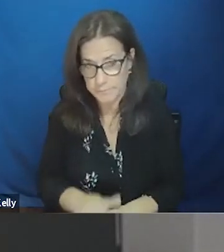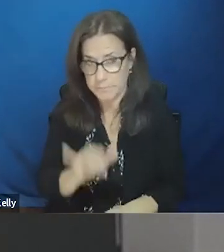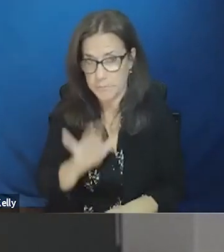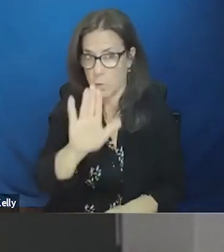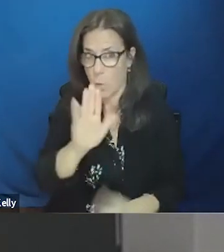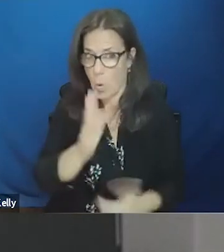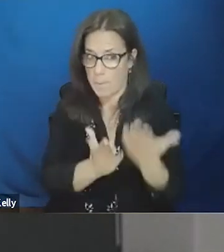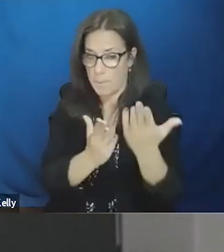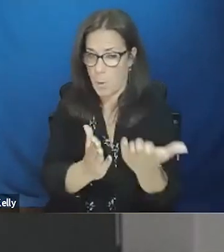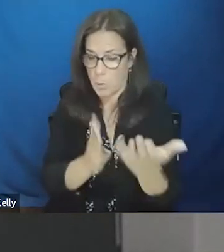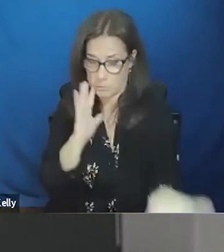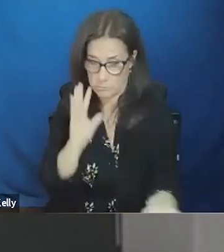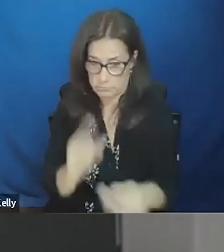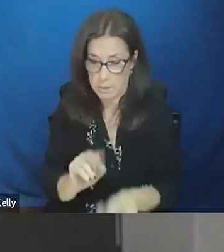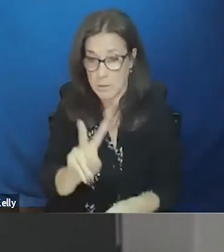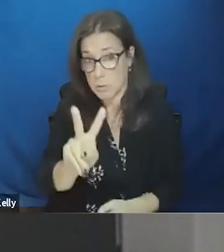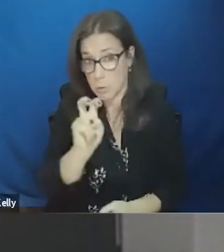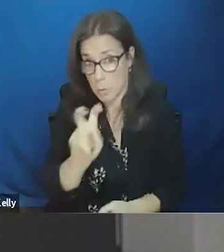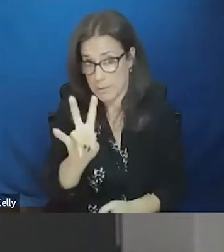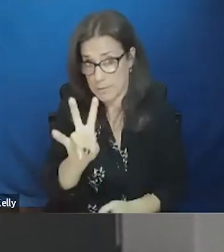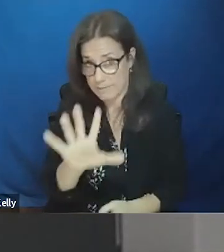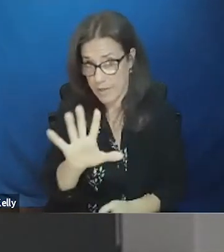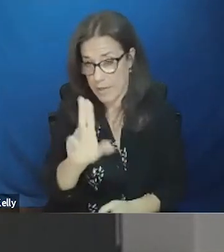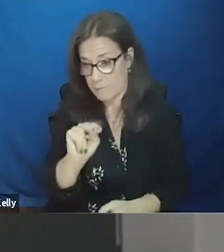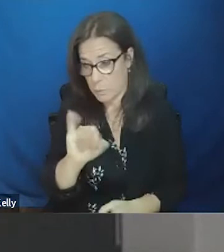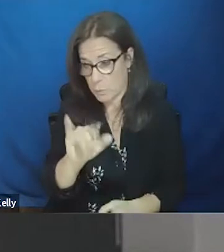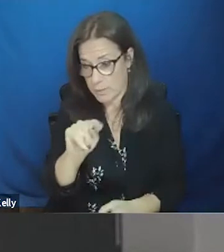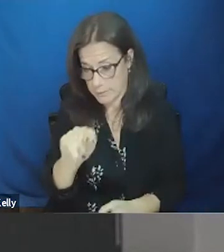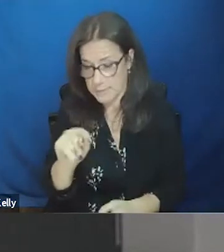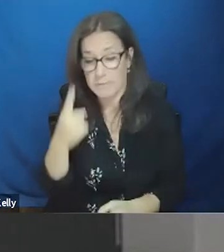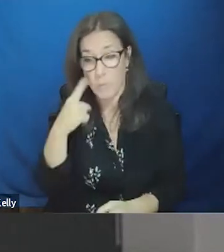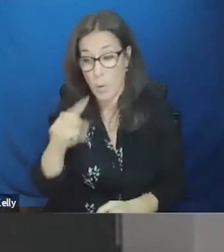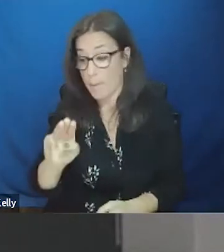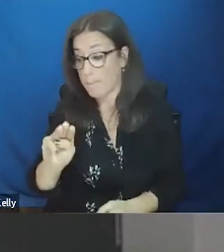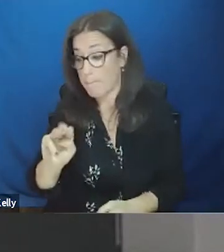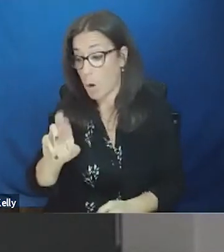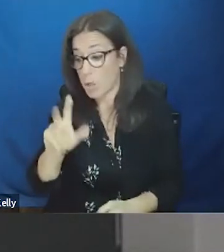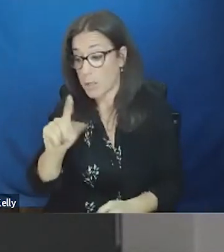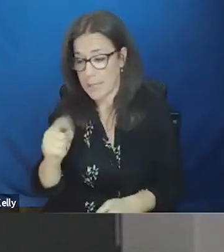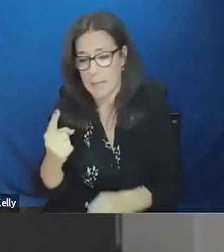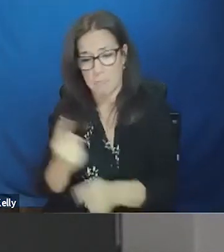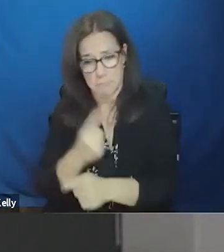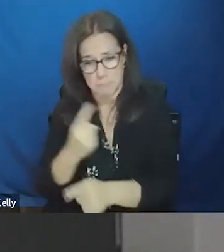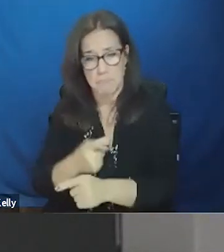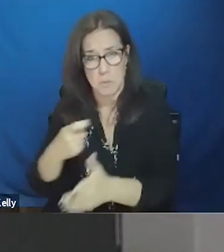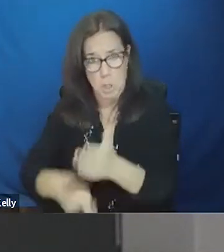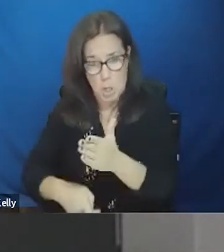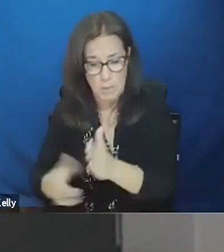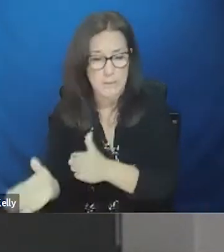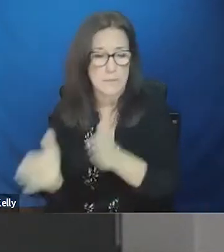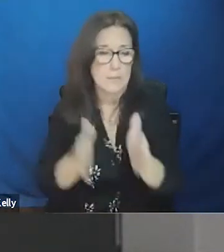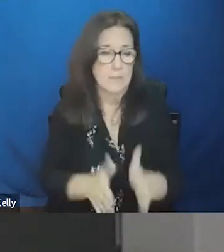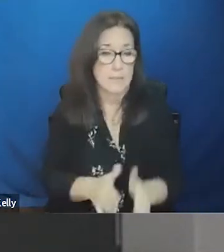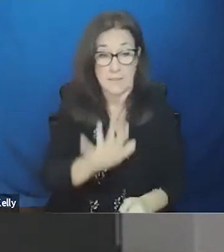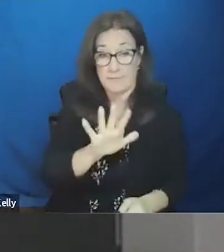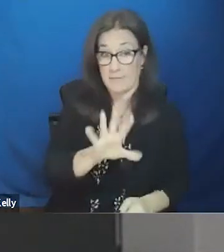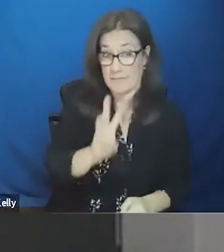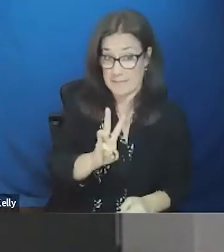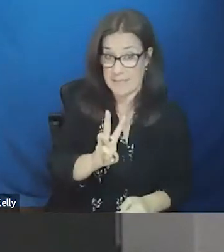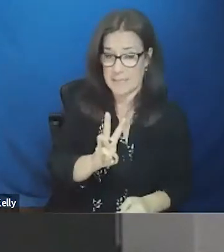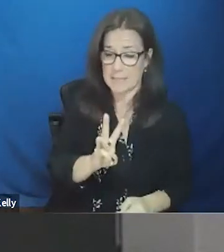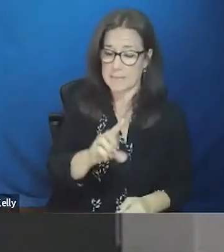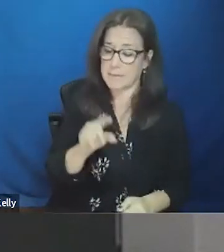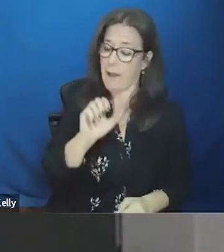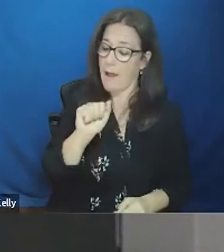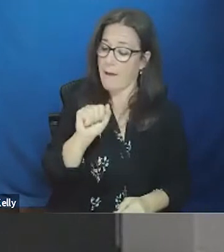there's 275 units at market rate for multifamilies and 56 affordable units.